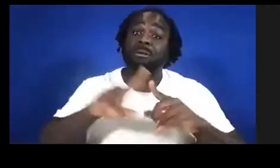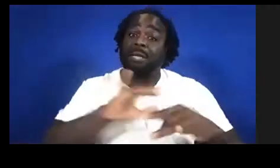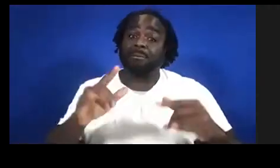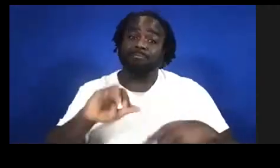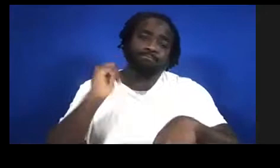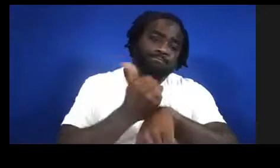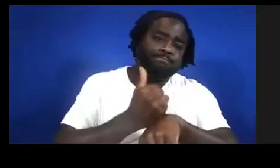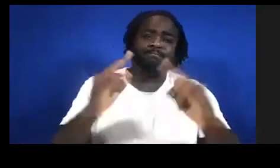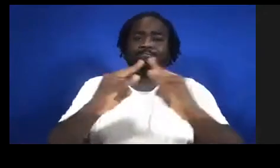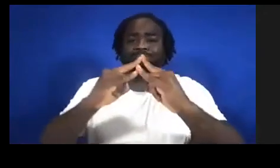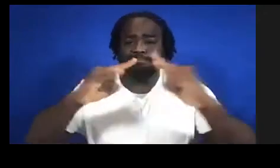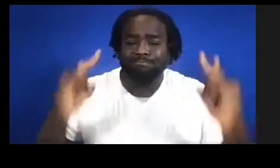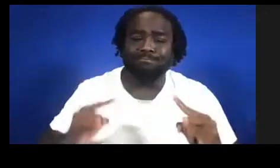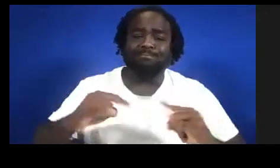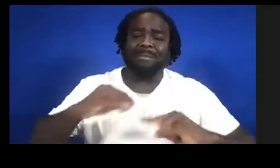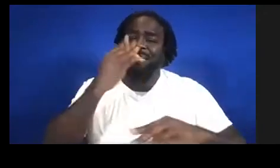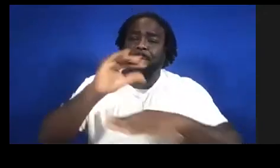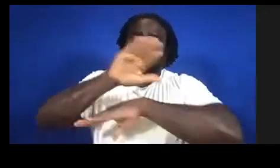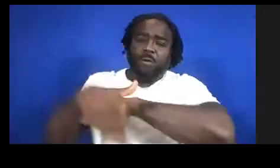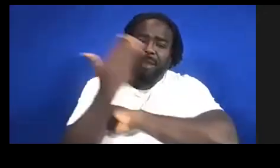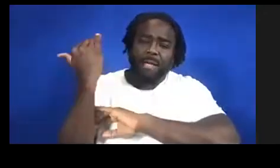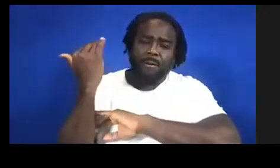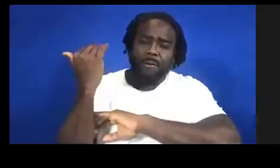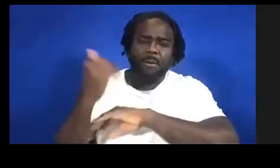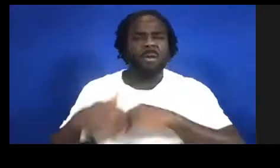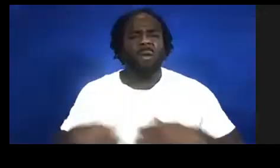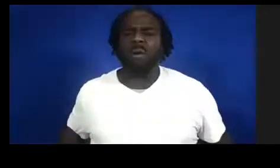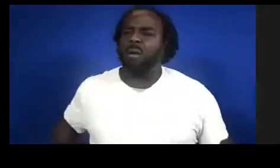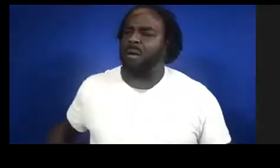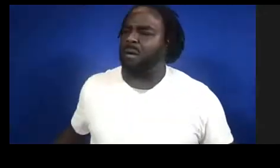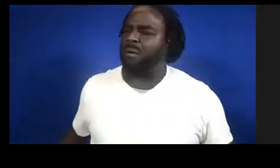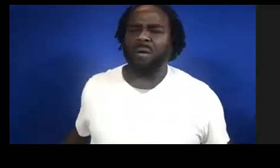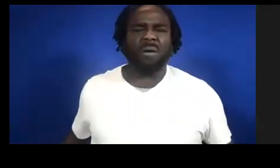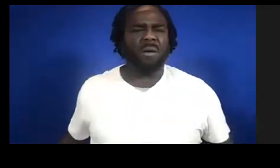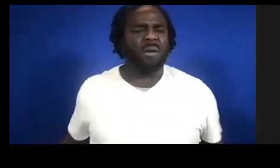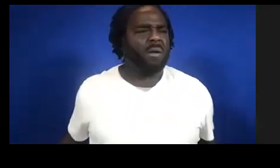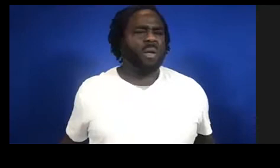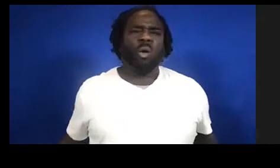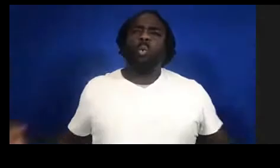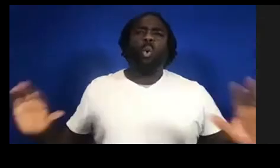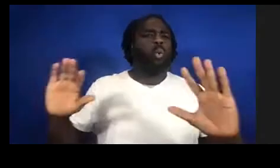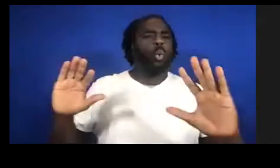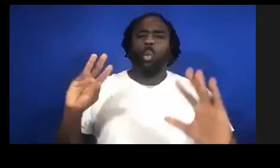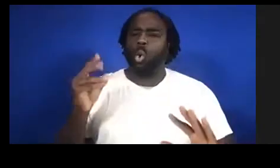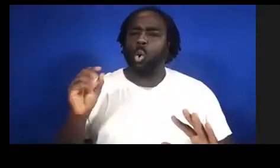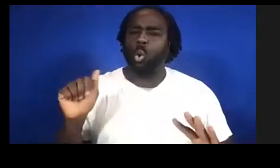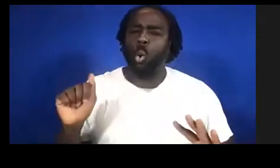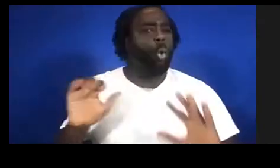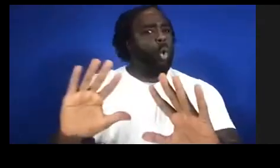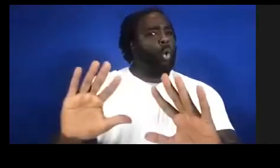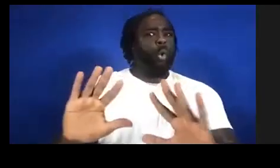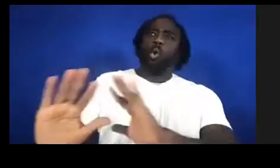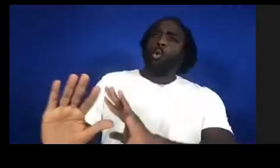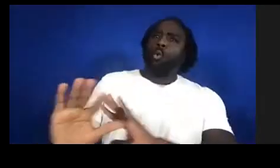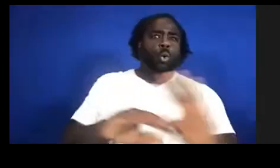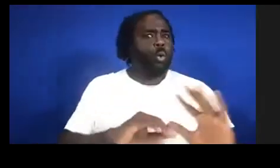friends tell me to come out on hikes with them and wanted me to go and do an overnight camping trip. And I'm like,